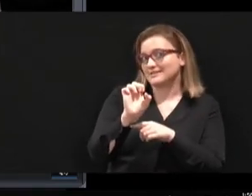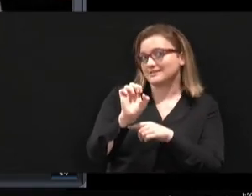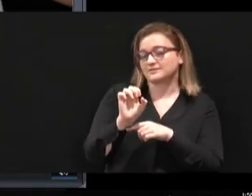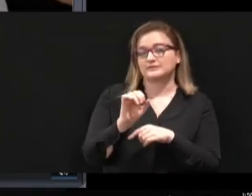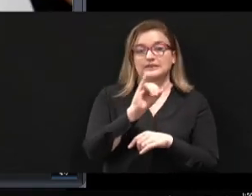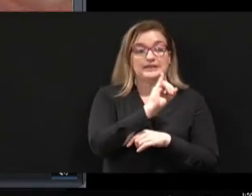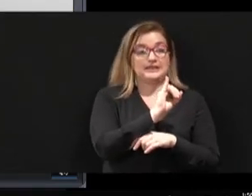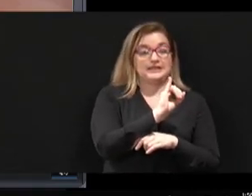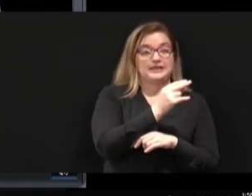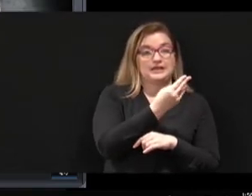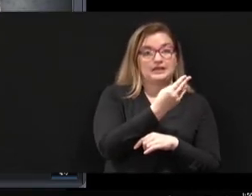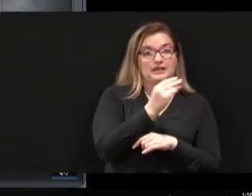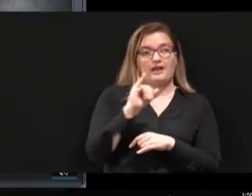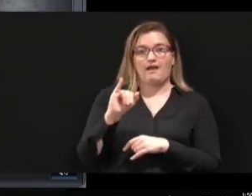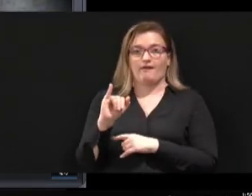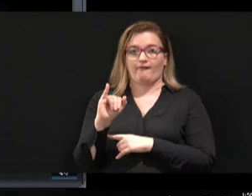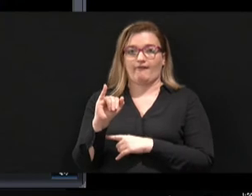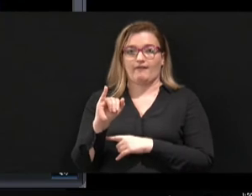I.